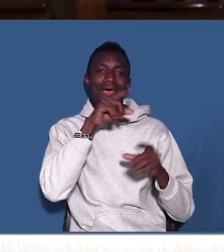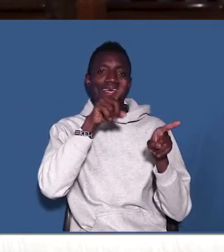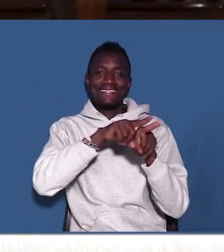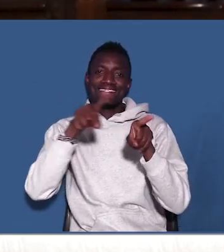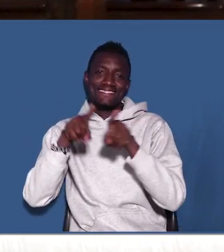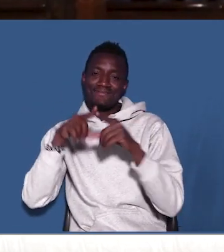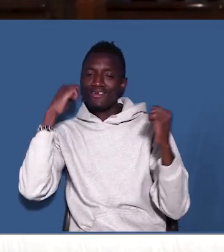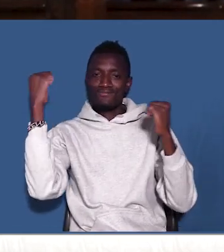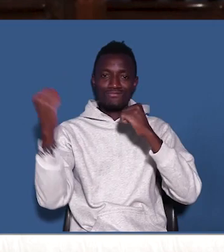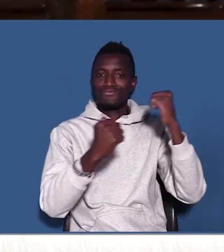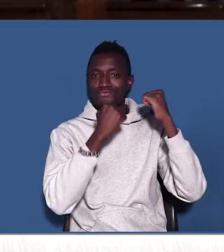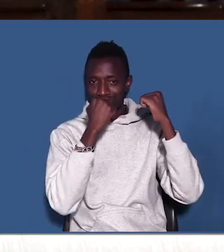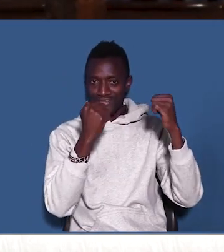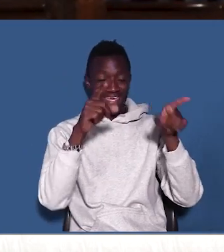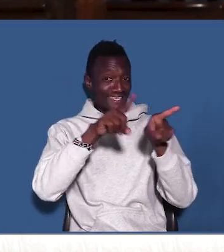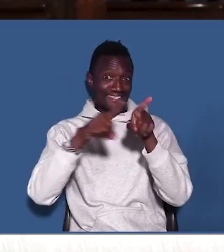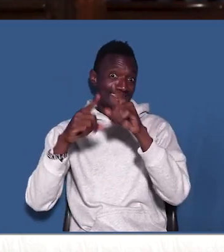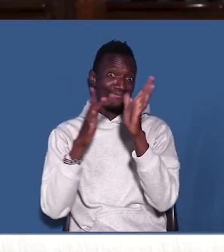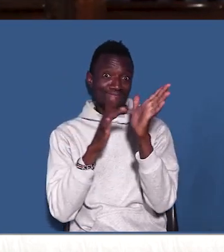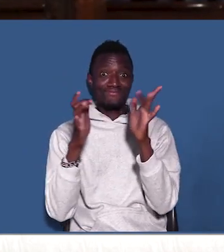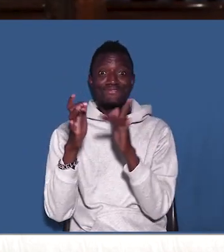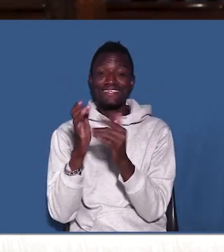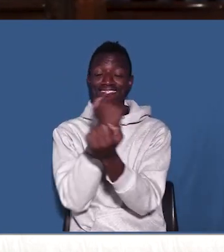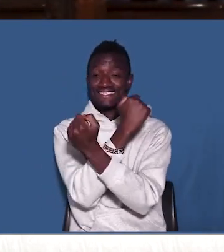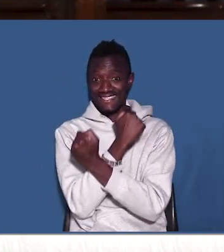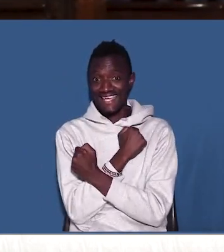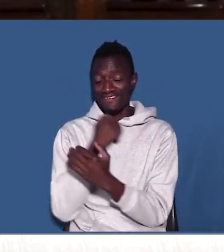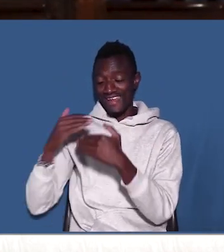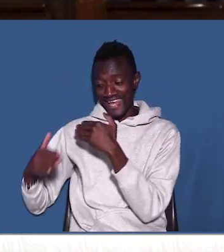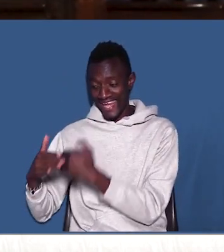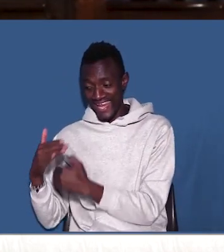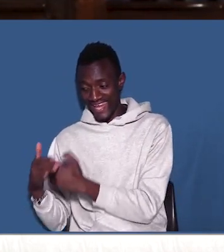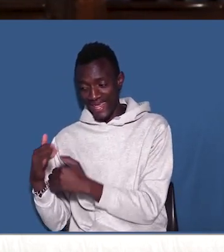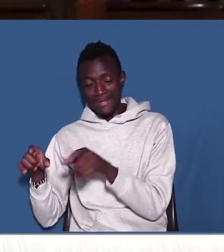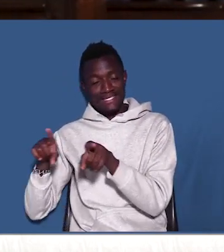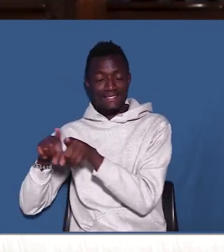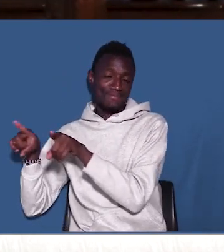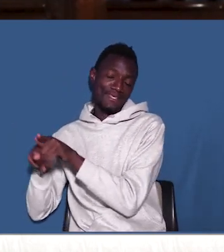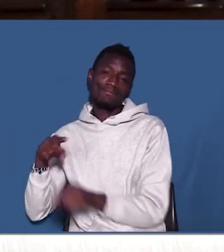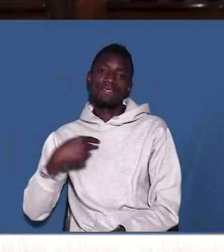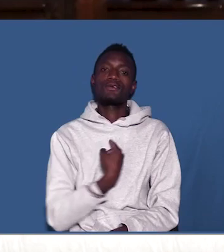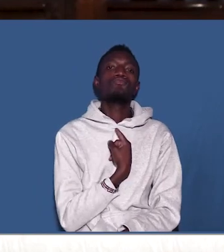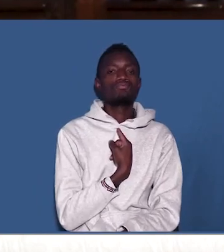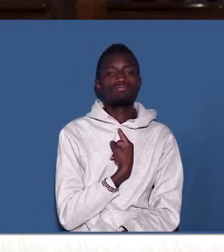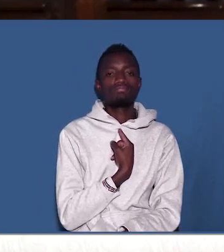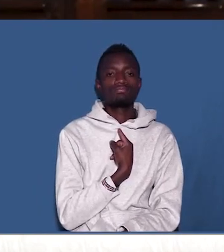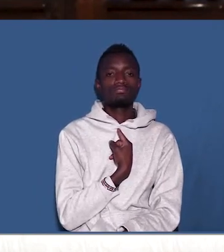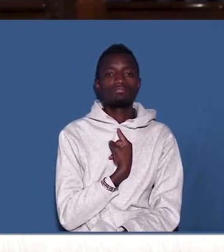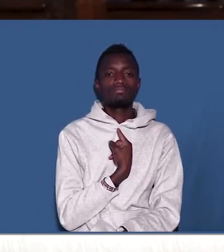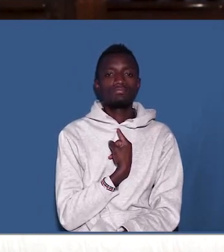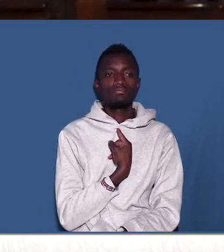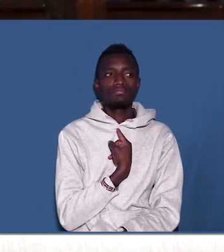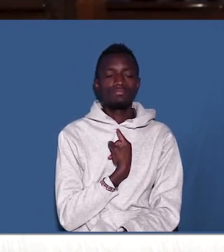himself. In fact, he's the only person who has ever done it so perfectly.